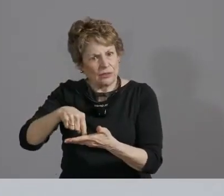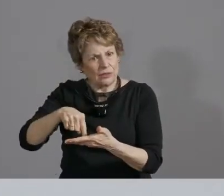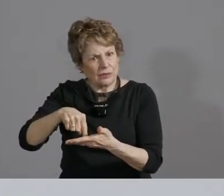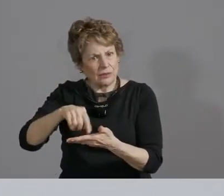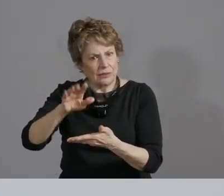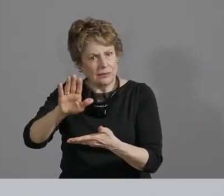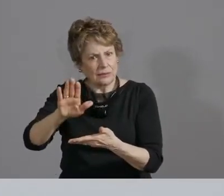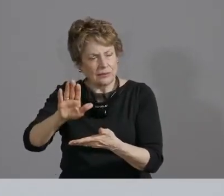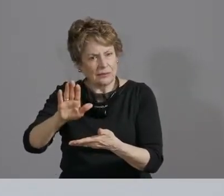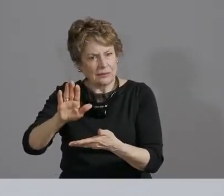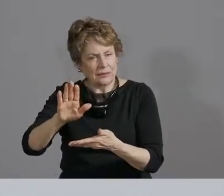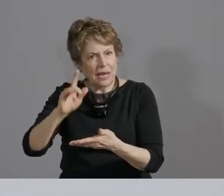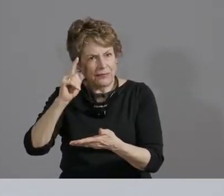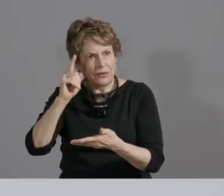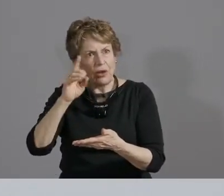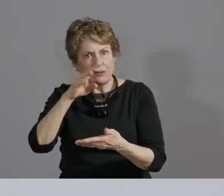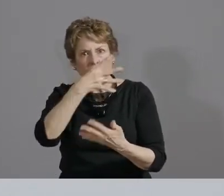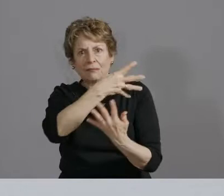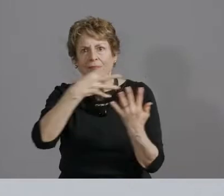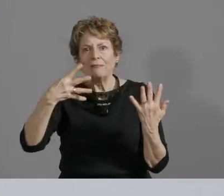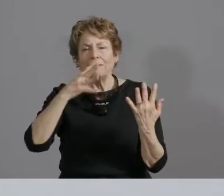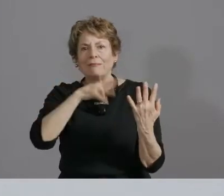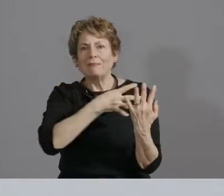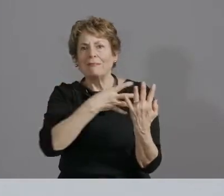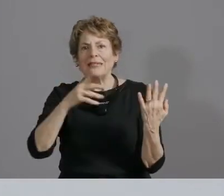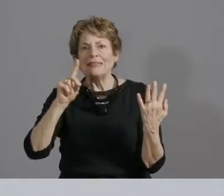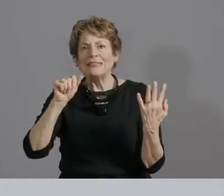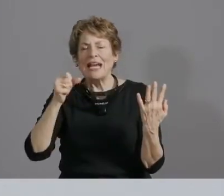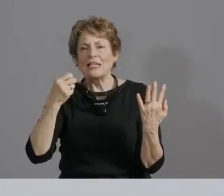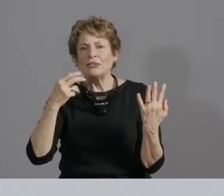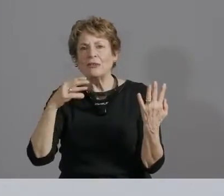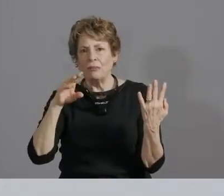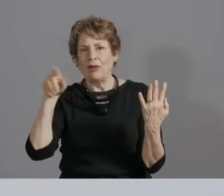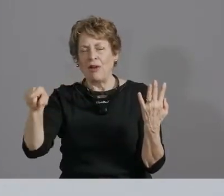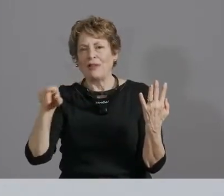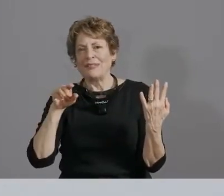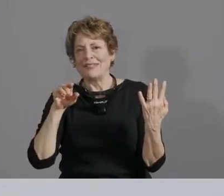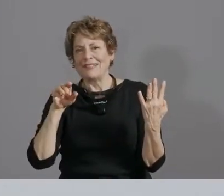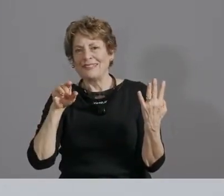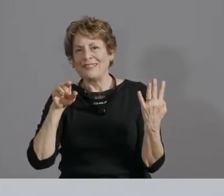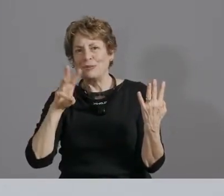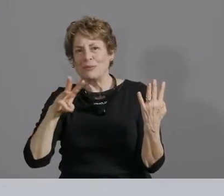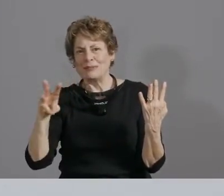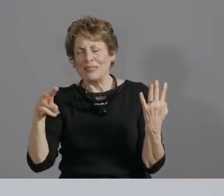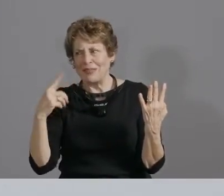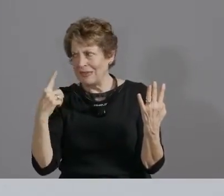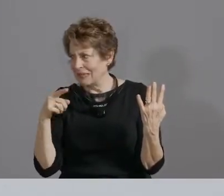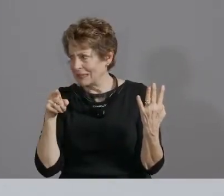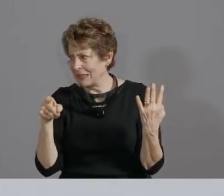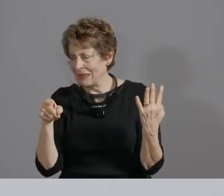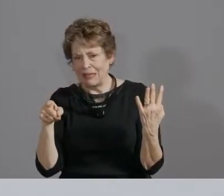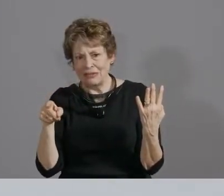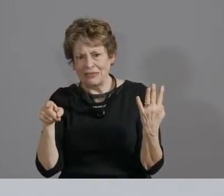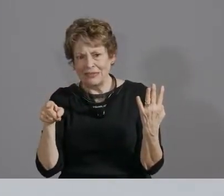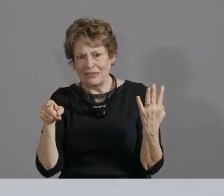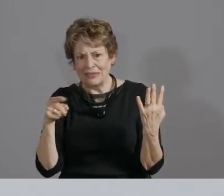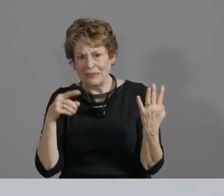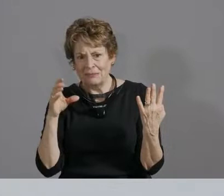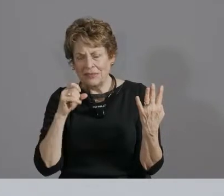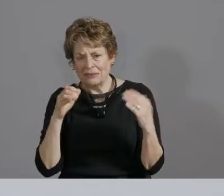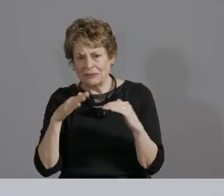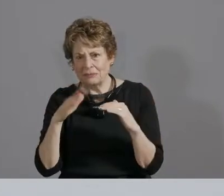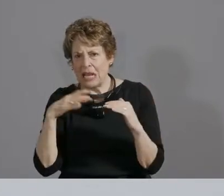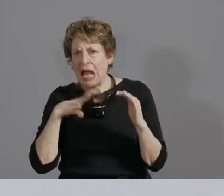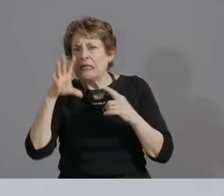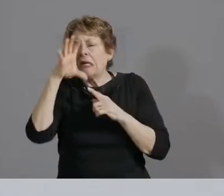I did not memorize those numbers right off the top of my head, but I want to say it's over 800,000 first